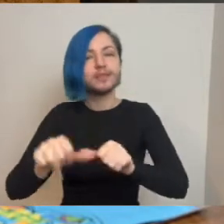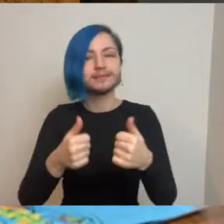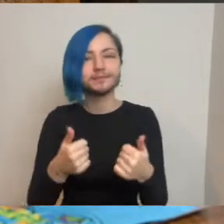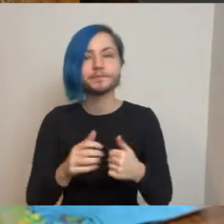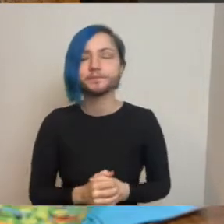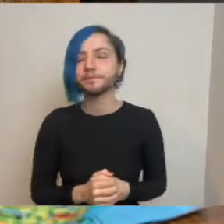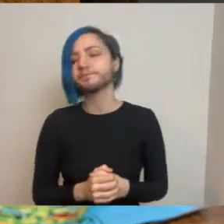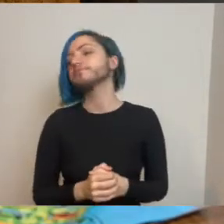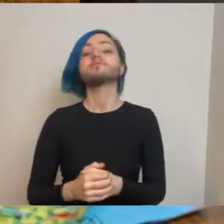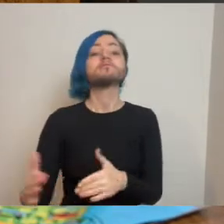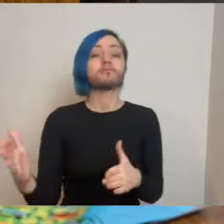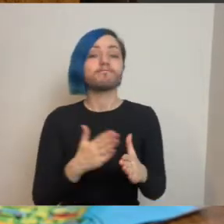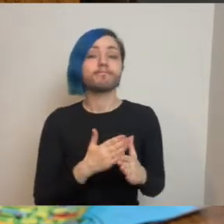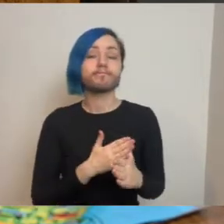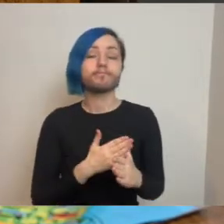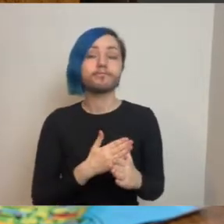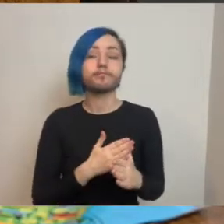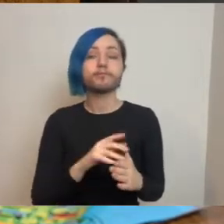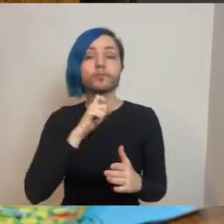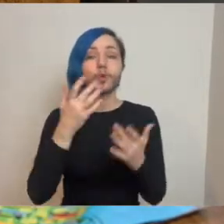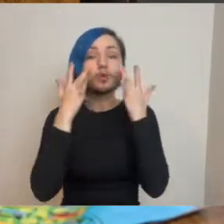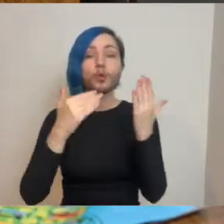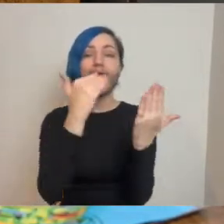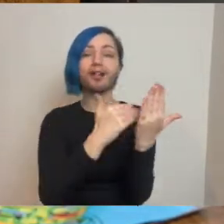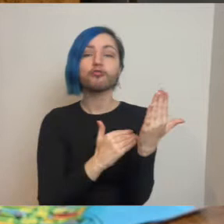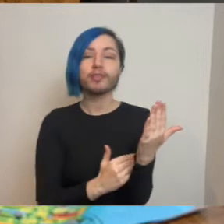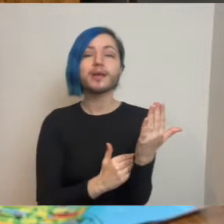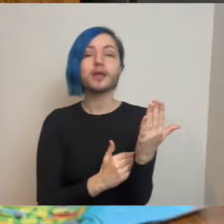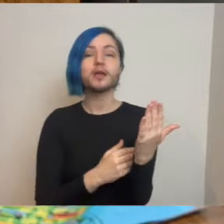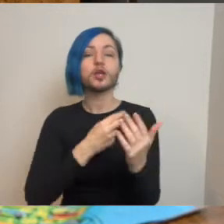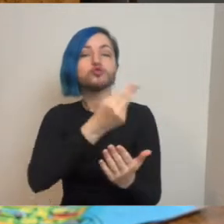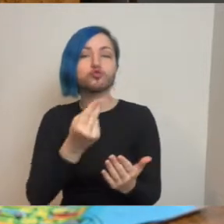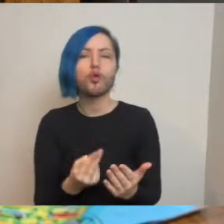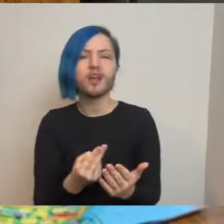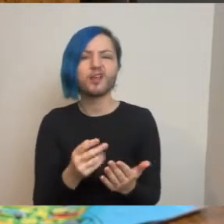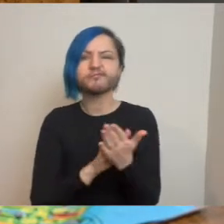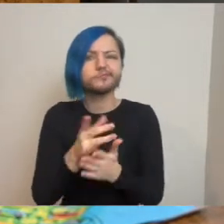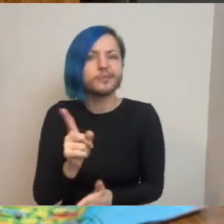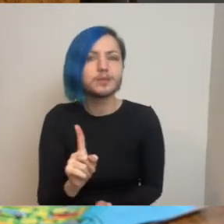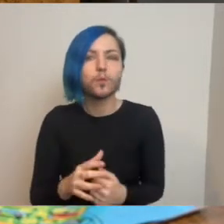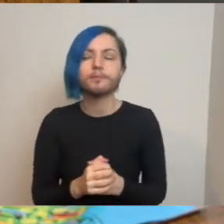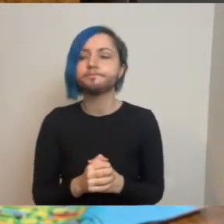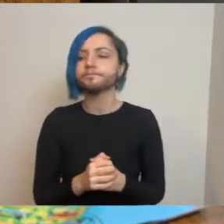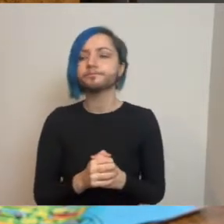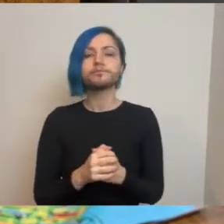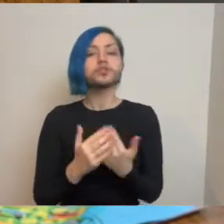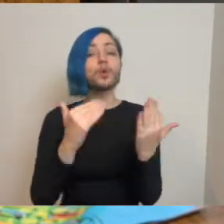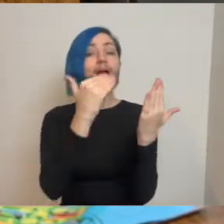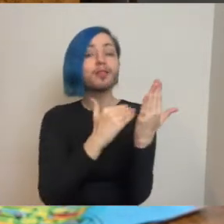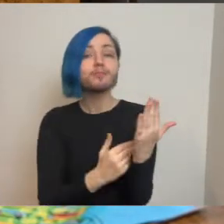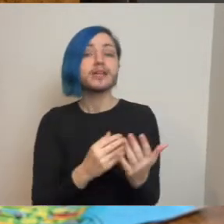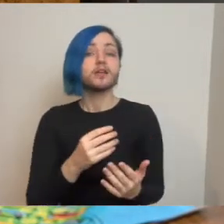okay? So the first thing we're going to do is an algorithmic drawing. So let me explain what that is. So an algorithmic drawing